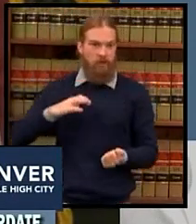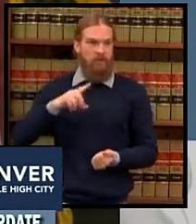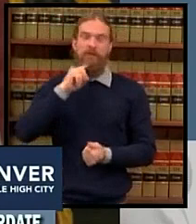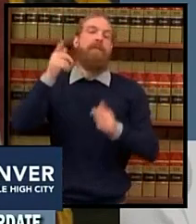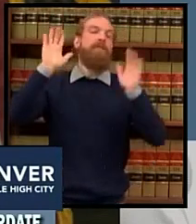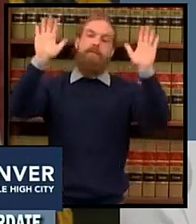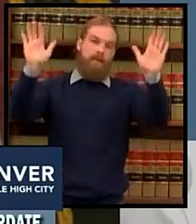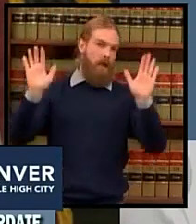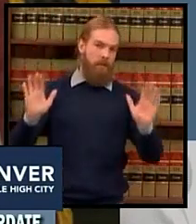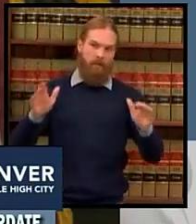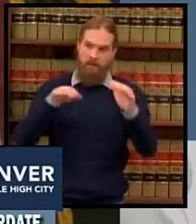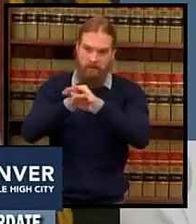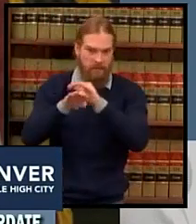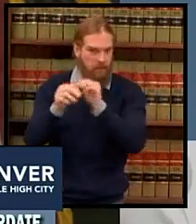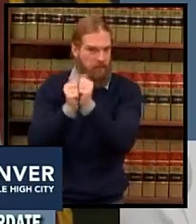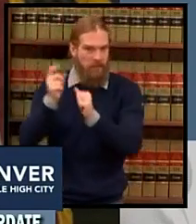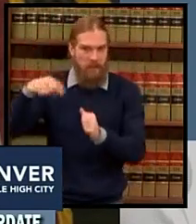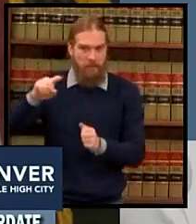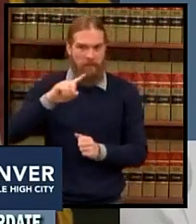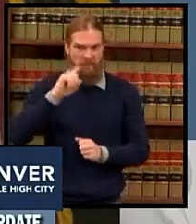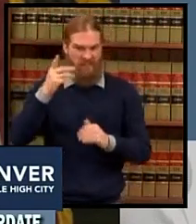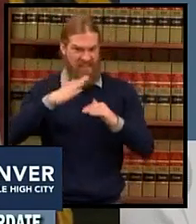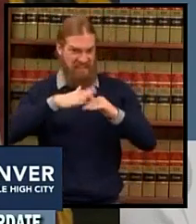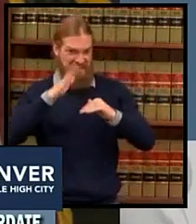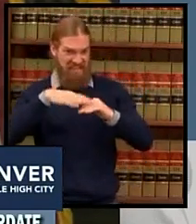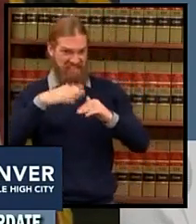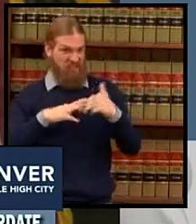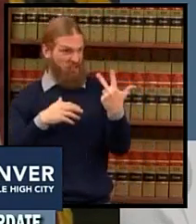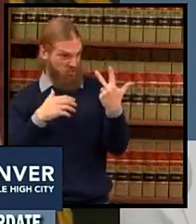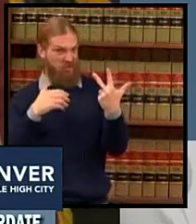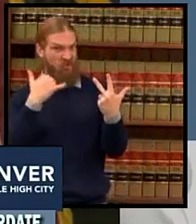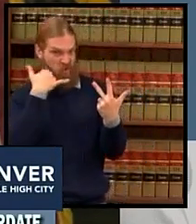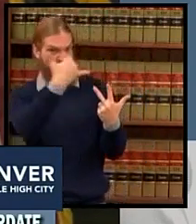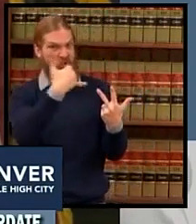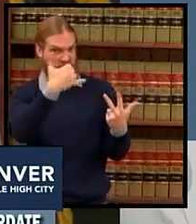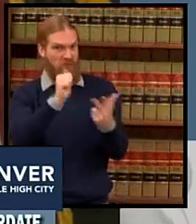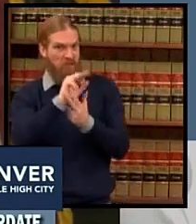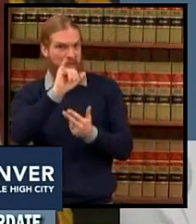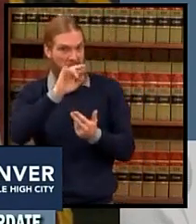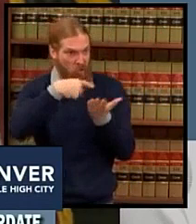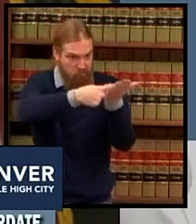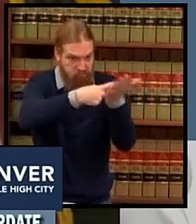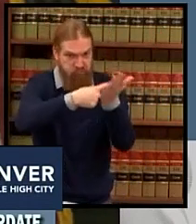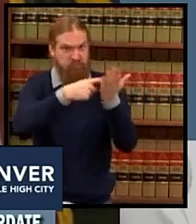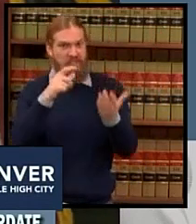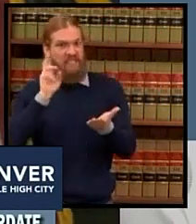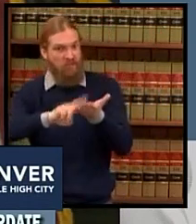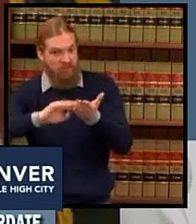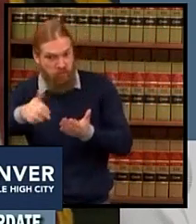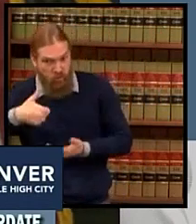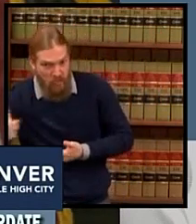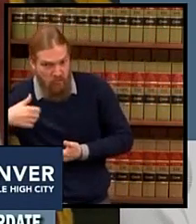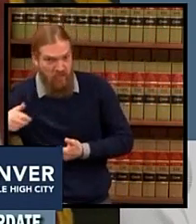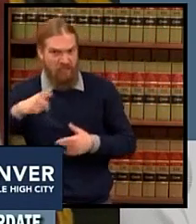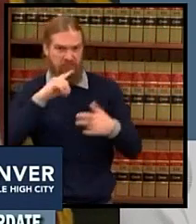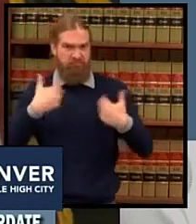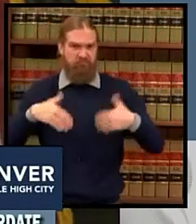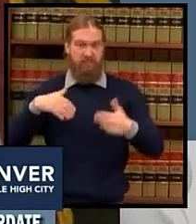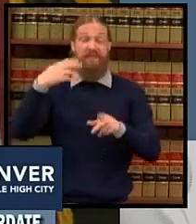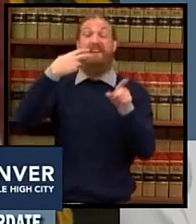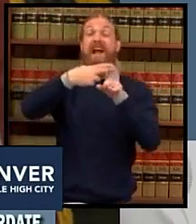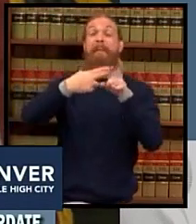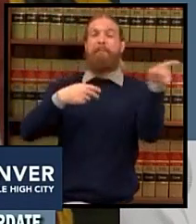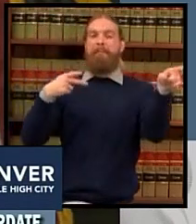had at least 3 calls with mayors and Secretary of Transportation, Secretary Pete, about